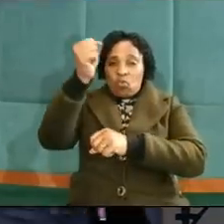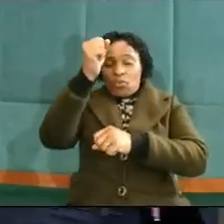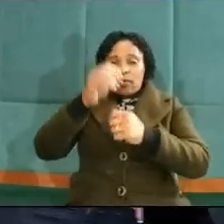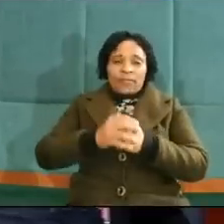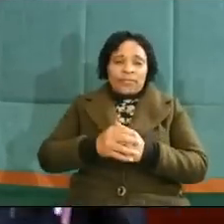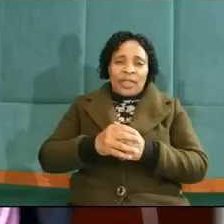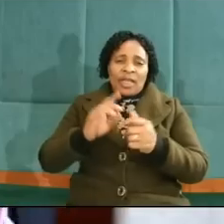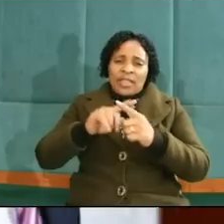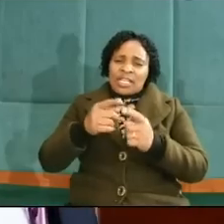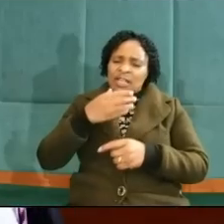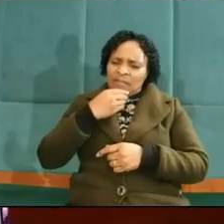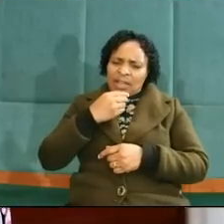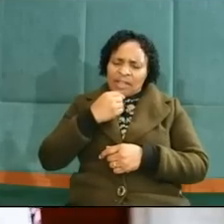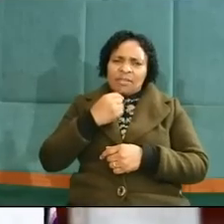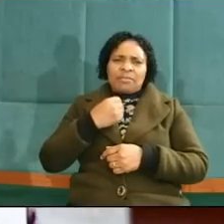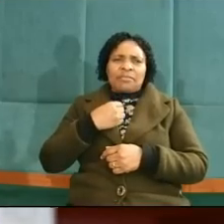and the father